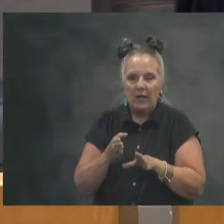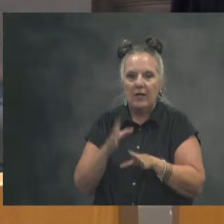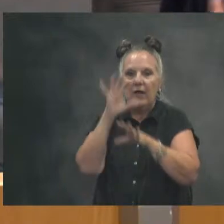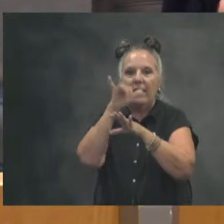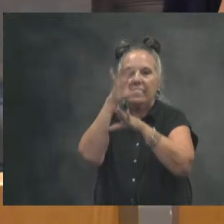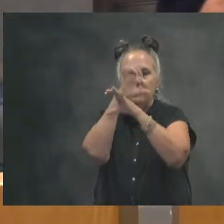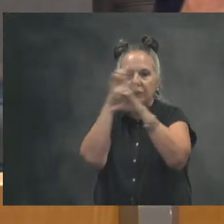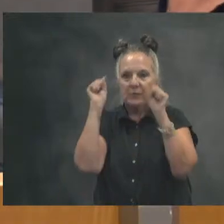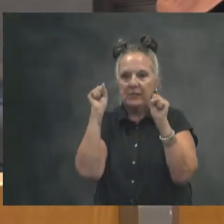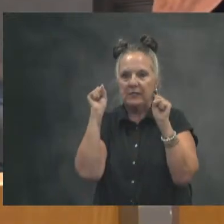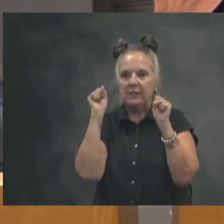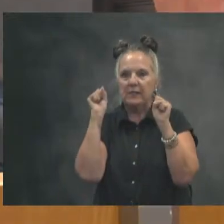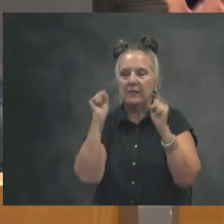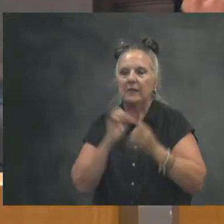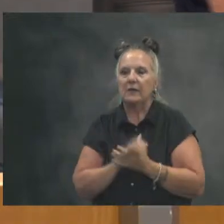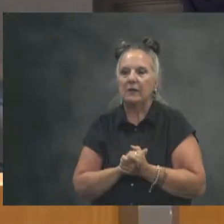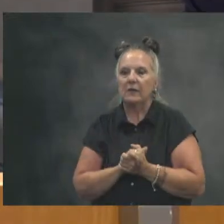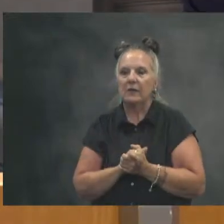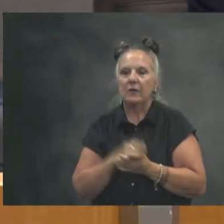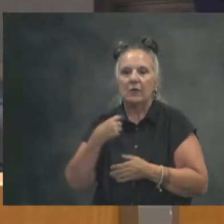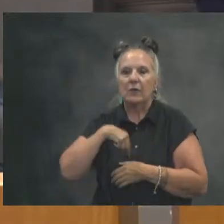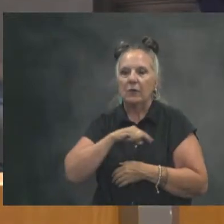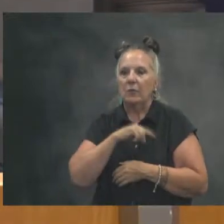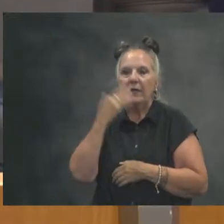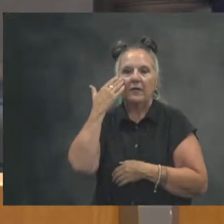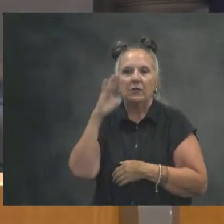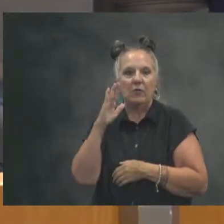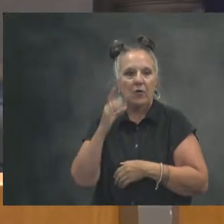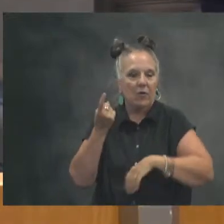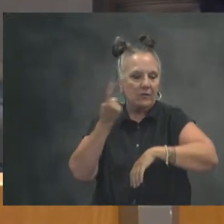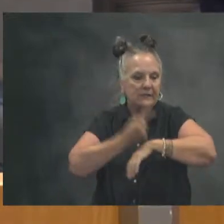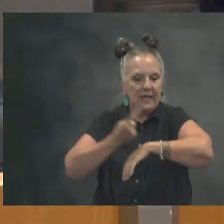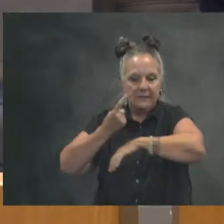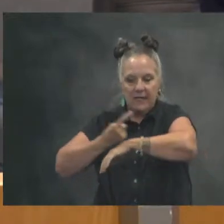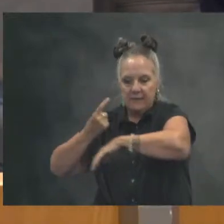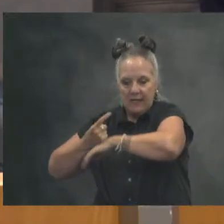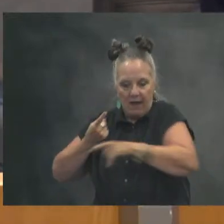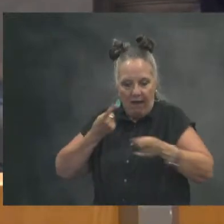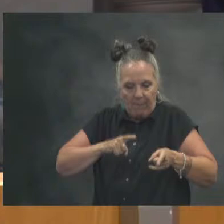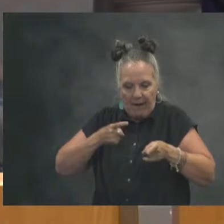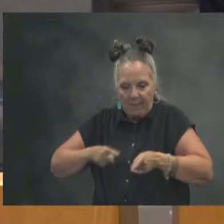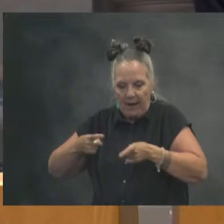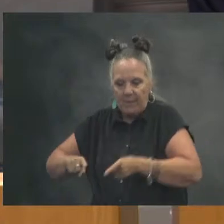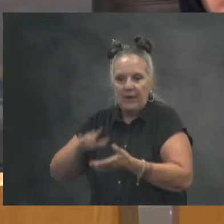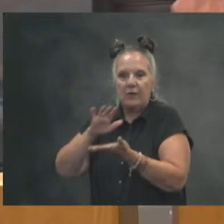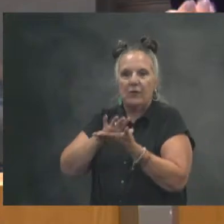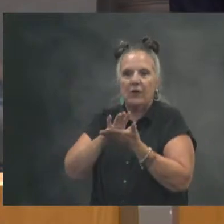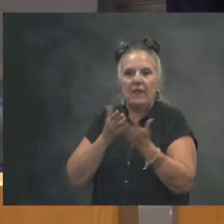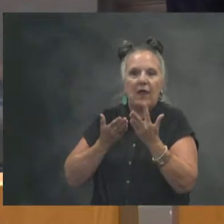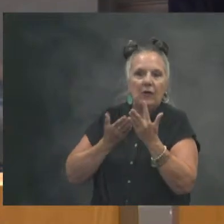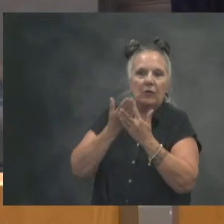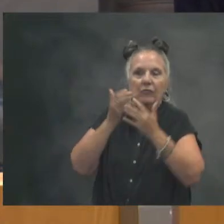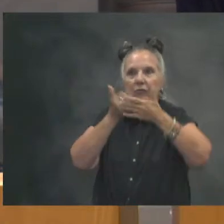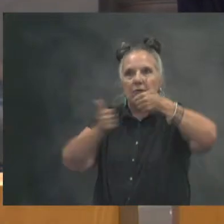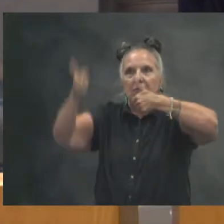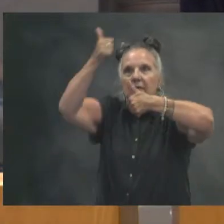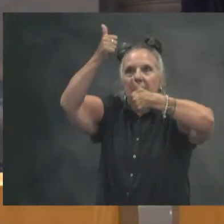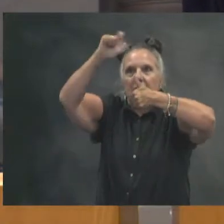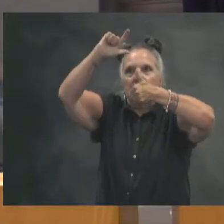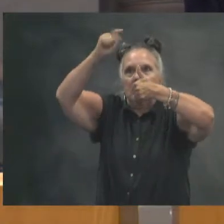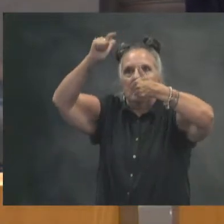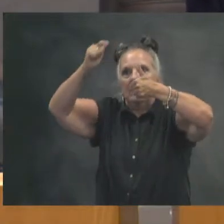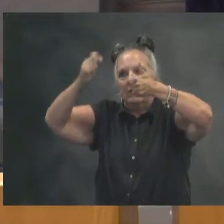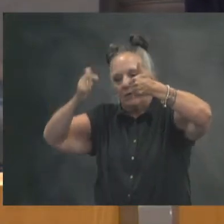We don't know the day-to-day happenings in a school. That goes through a chain of command,